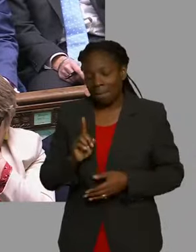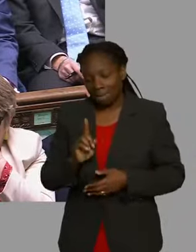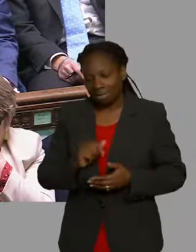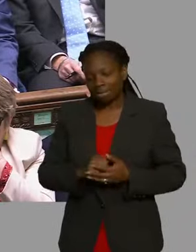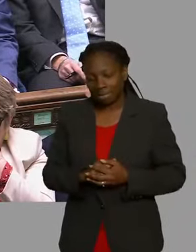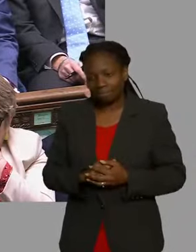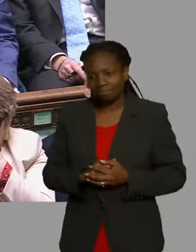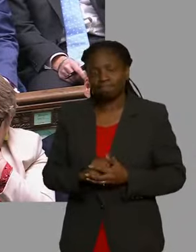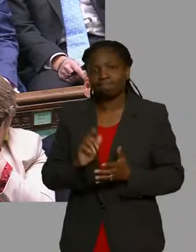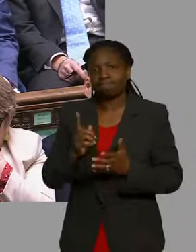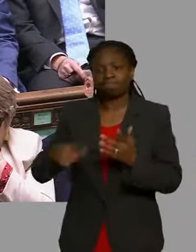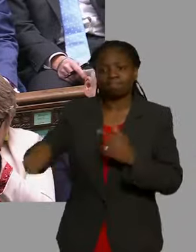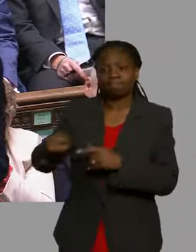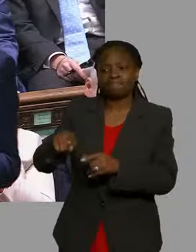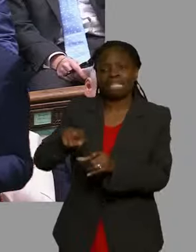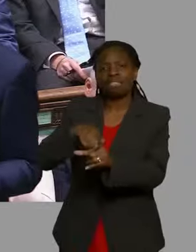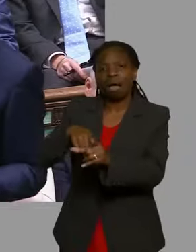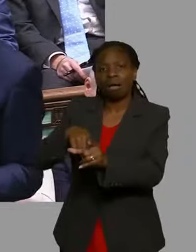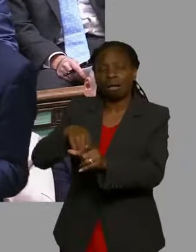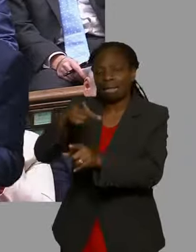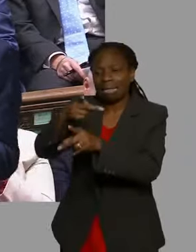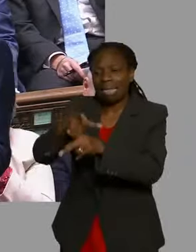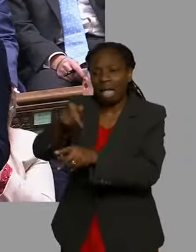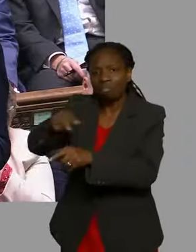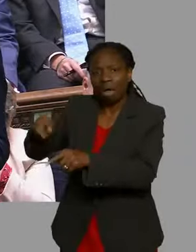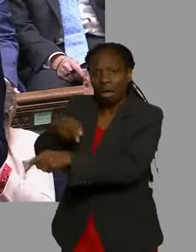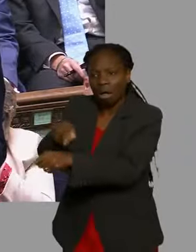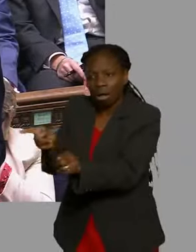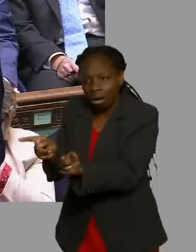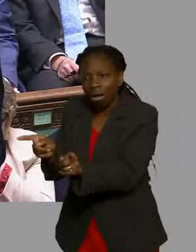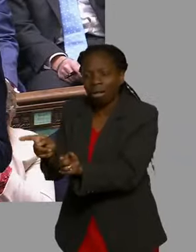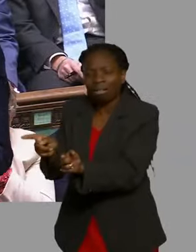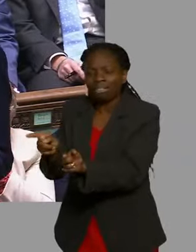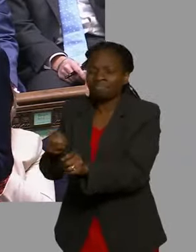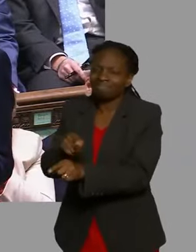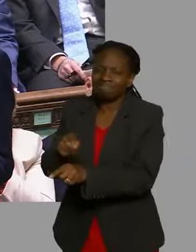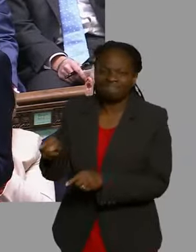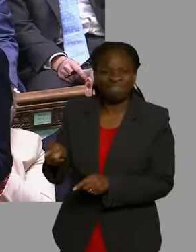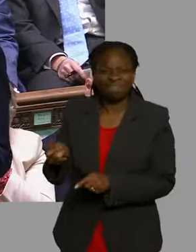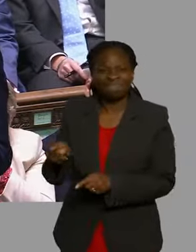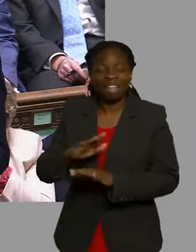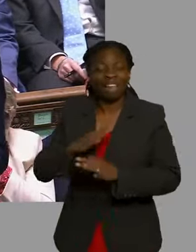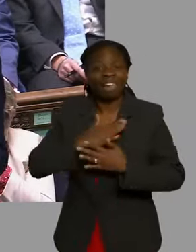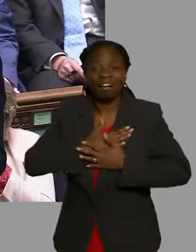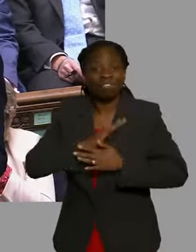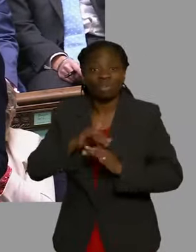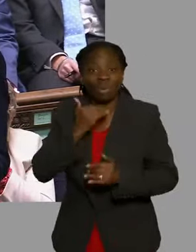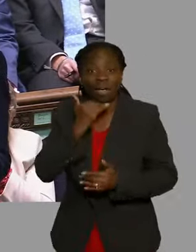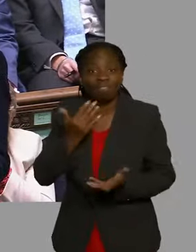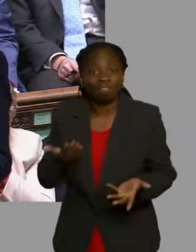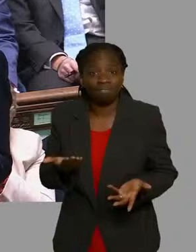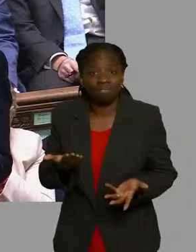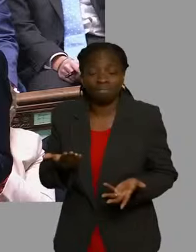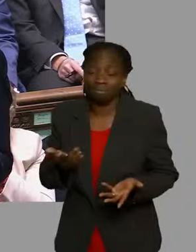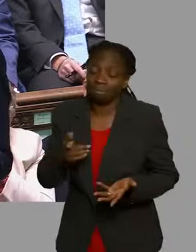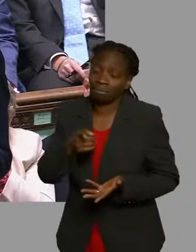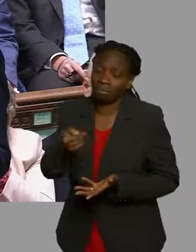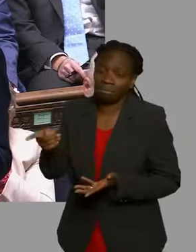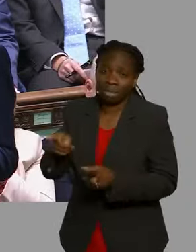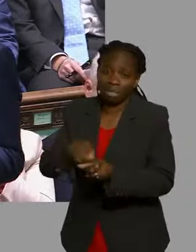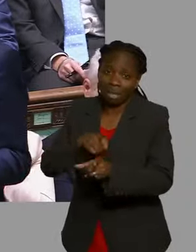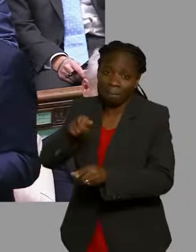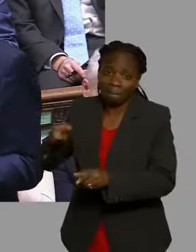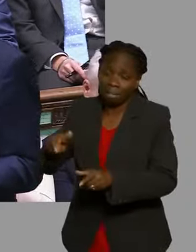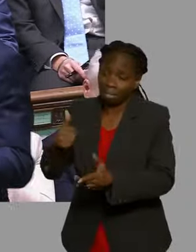carers, actually love is not enough. These amazing young people need real action to help them with the challenges